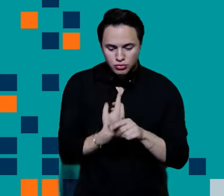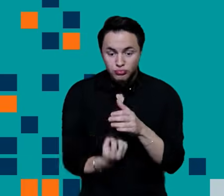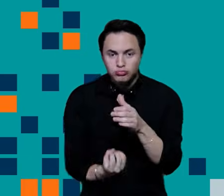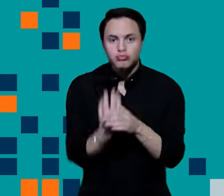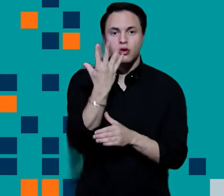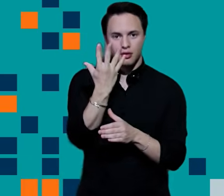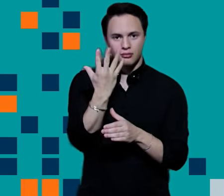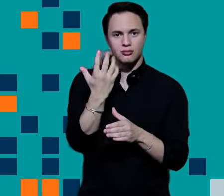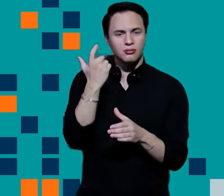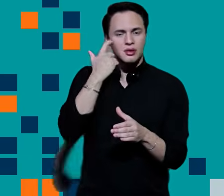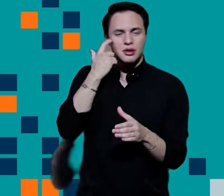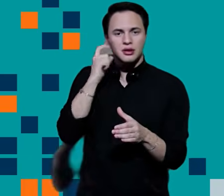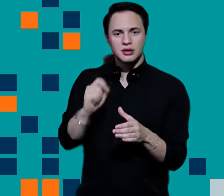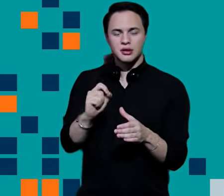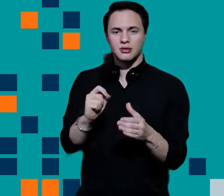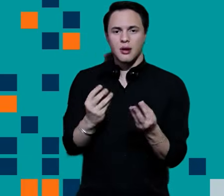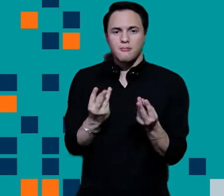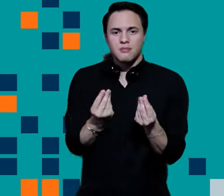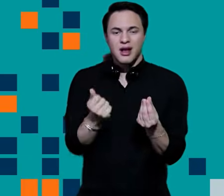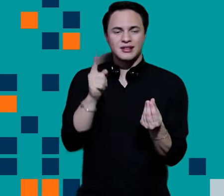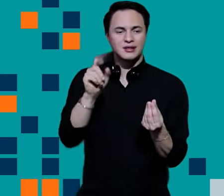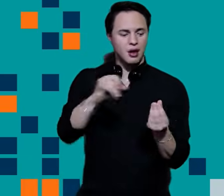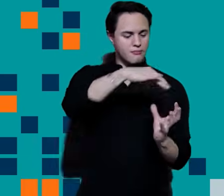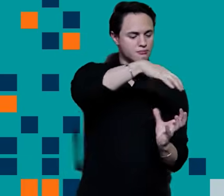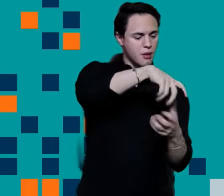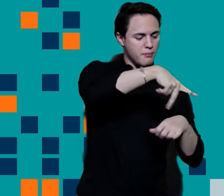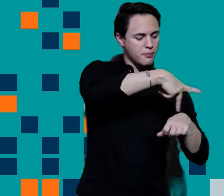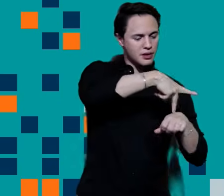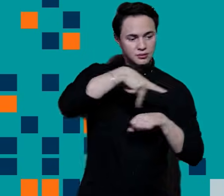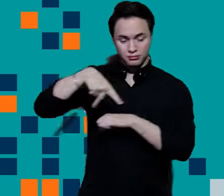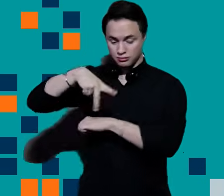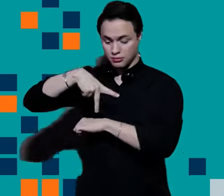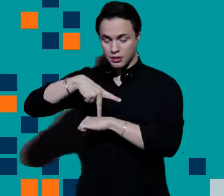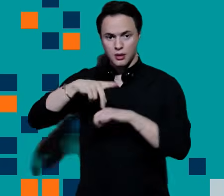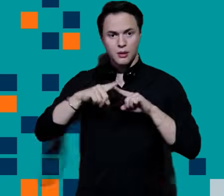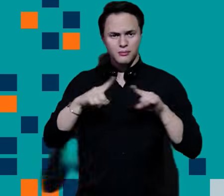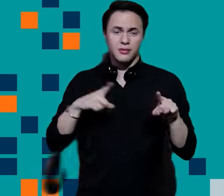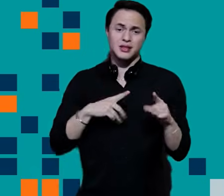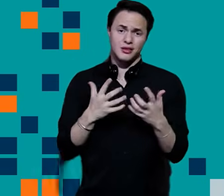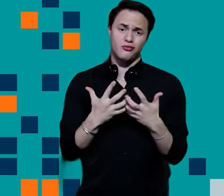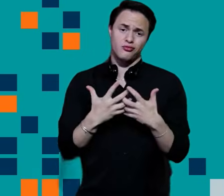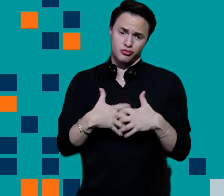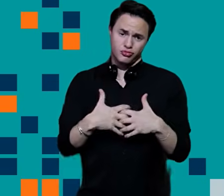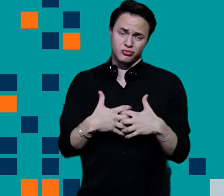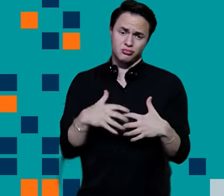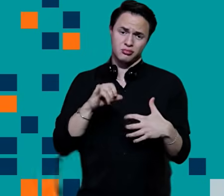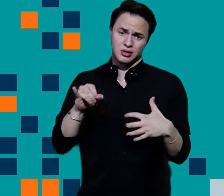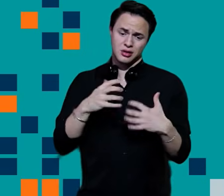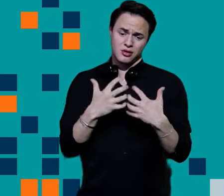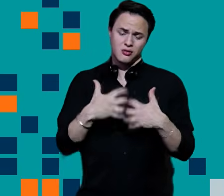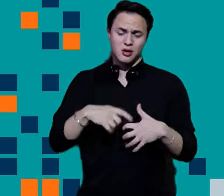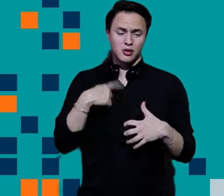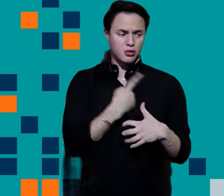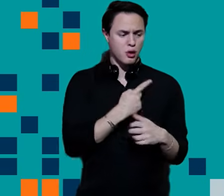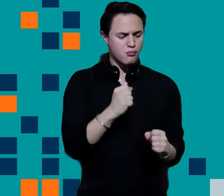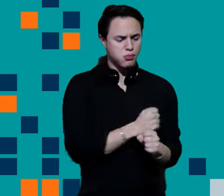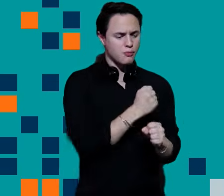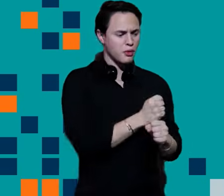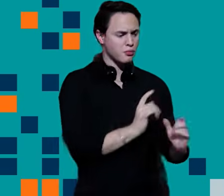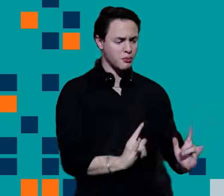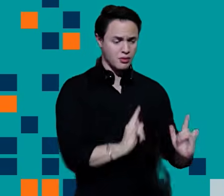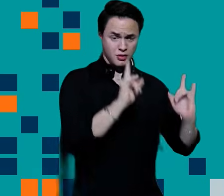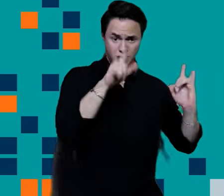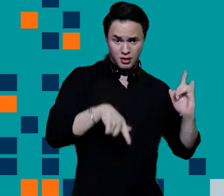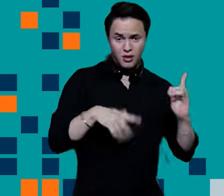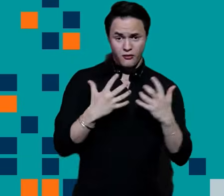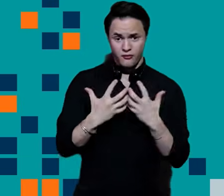idea that it's simply transactional, but it's functional. Aren't we asked to create buildings that are functional